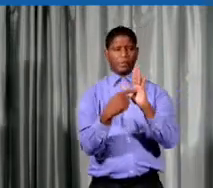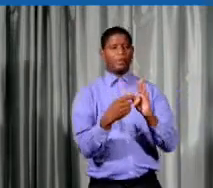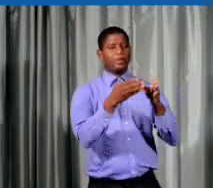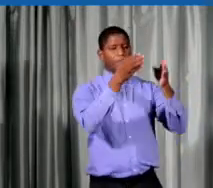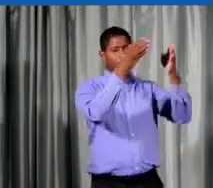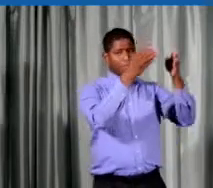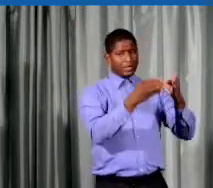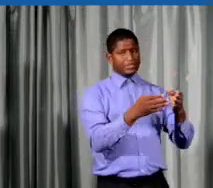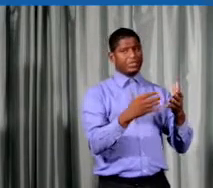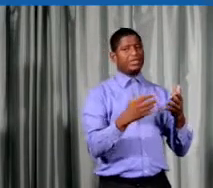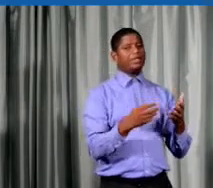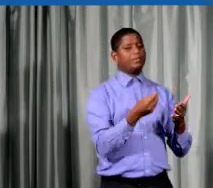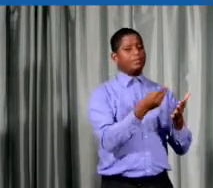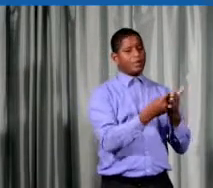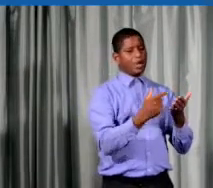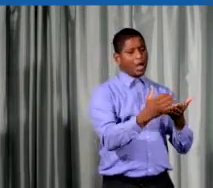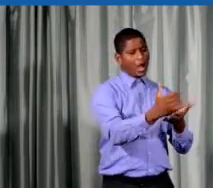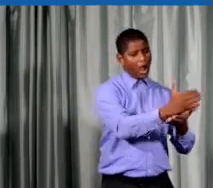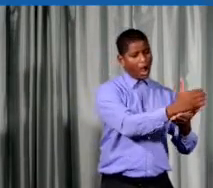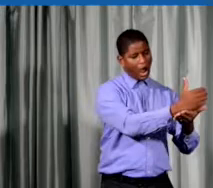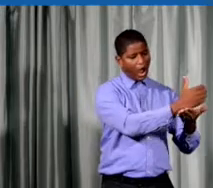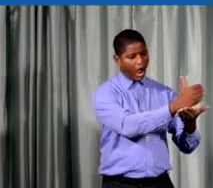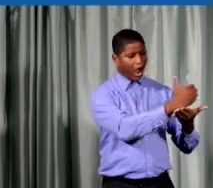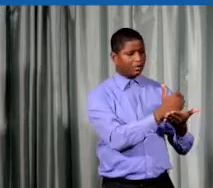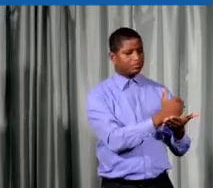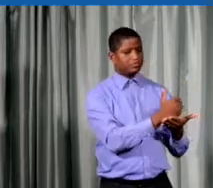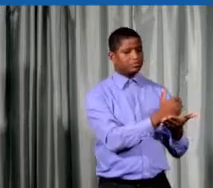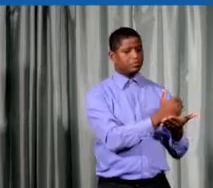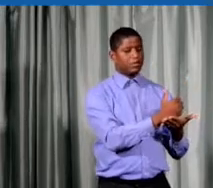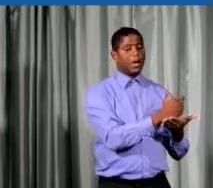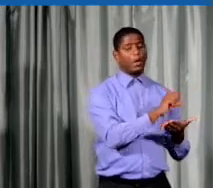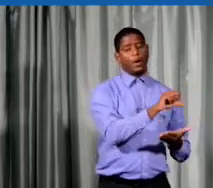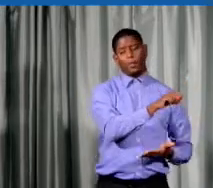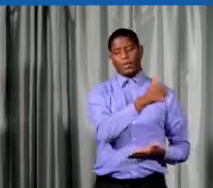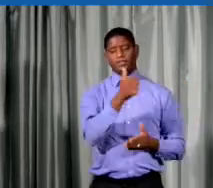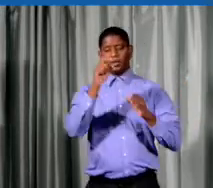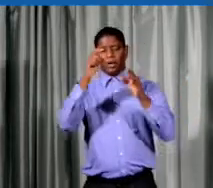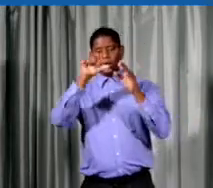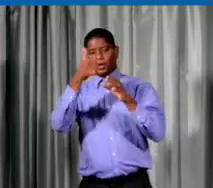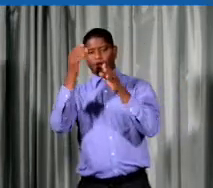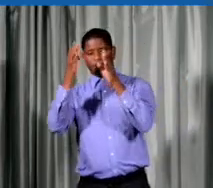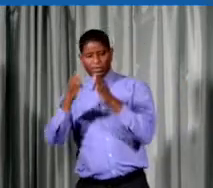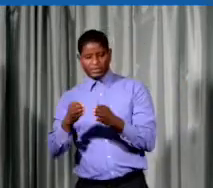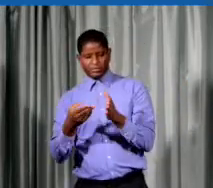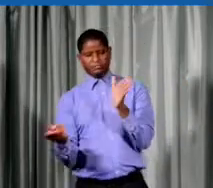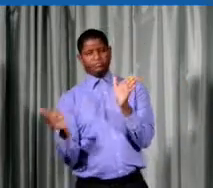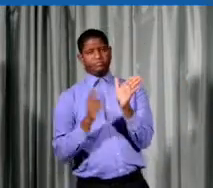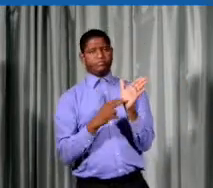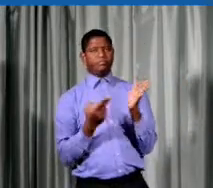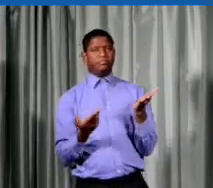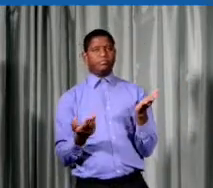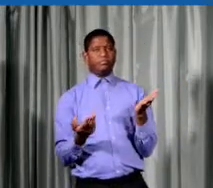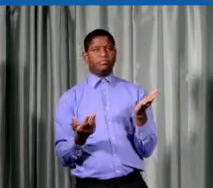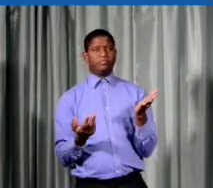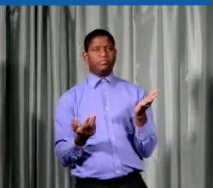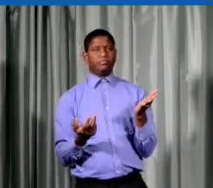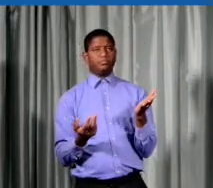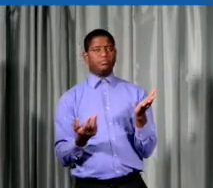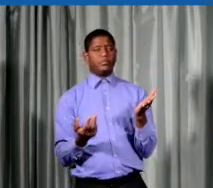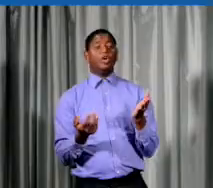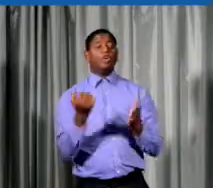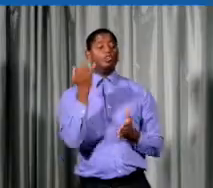about. You may be able to do some of the stuff day to day, but you have an independent. Even if you're hiring an accountant to work in